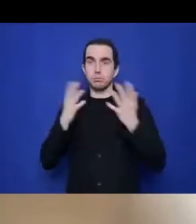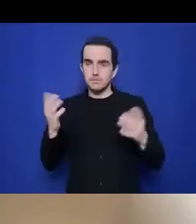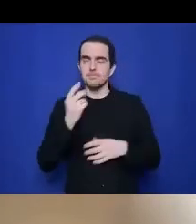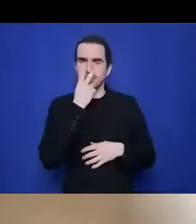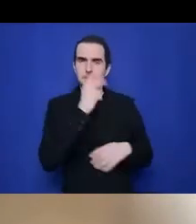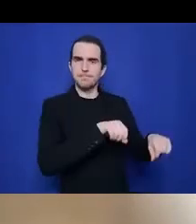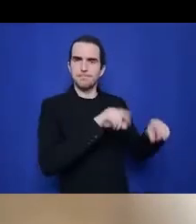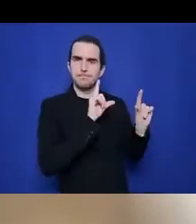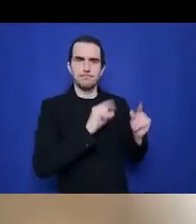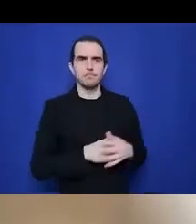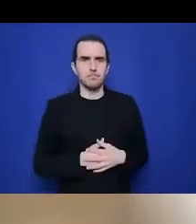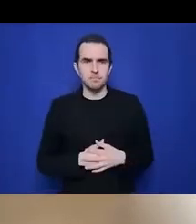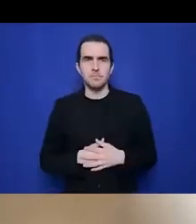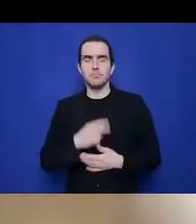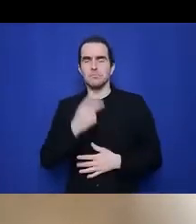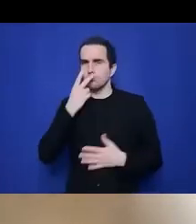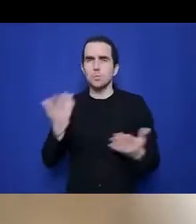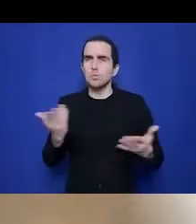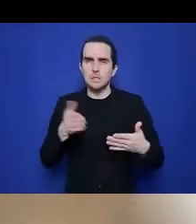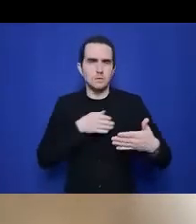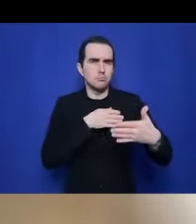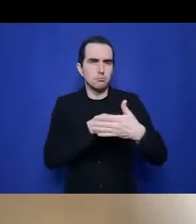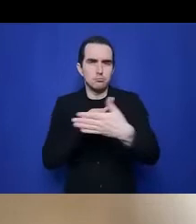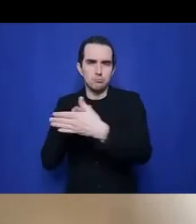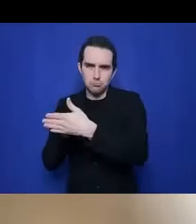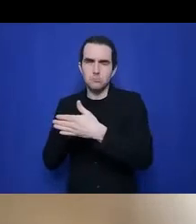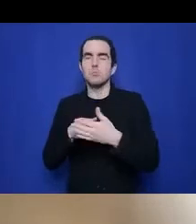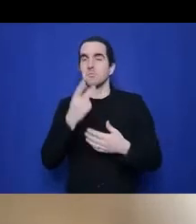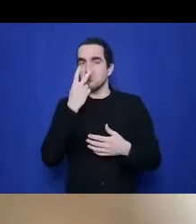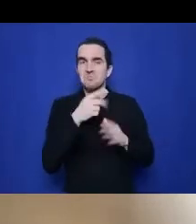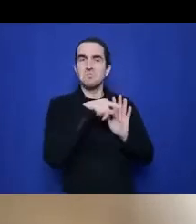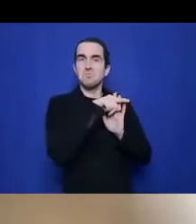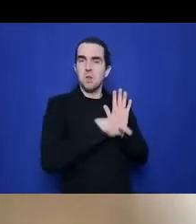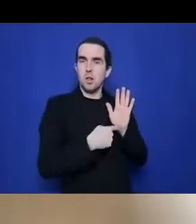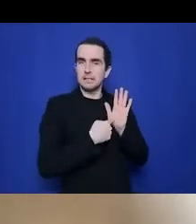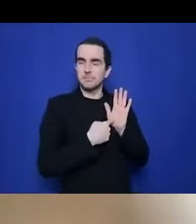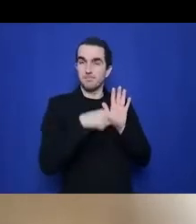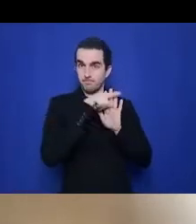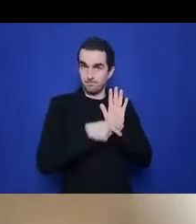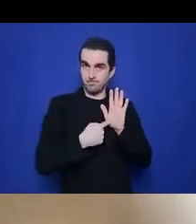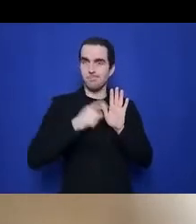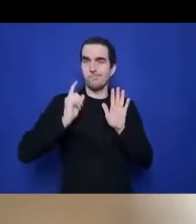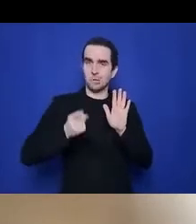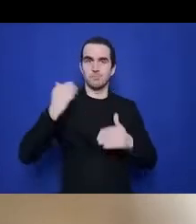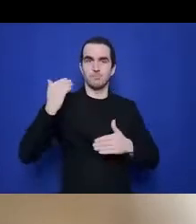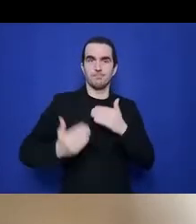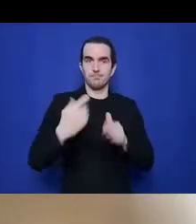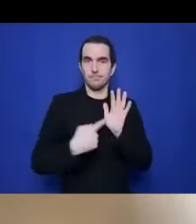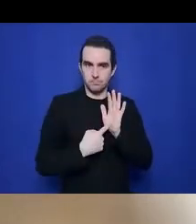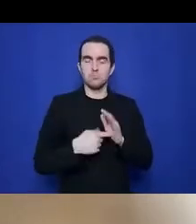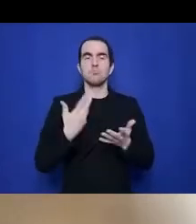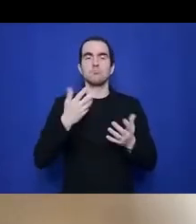ADA, Americans with Disabilities Act, and it does protect the rights of youths and all people